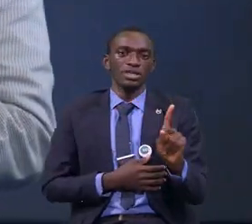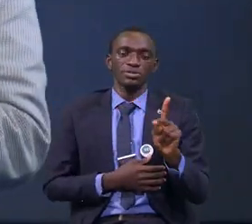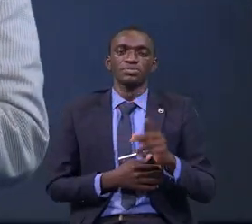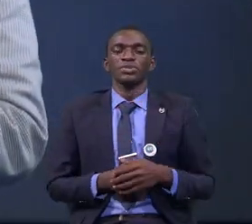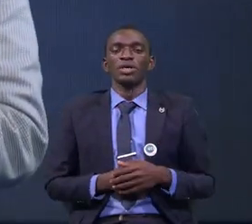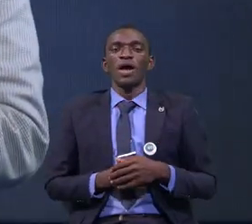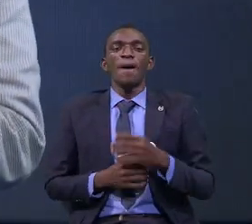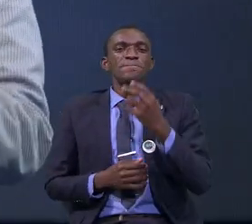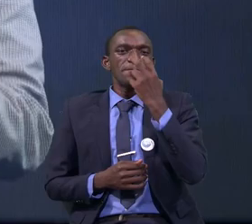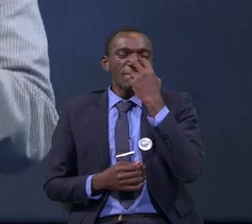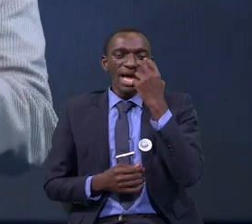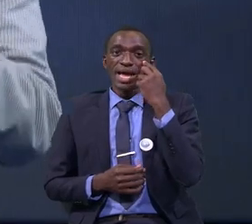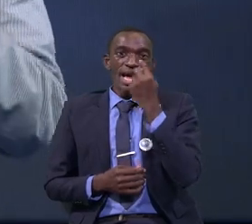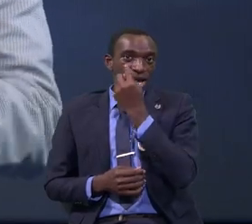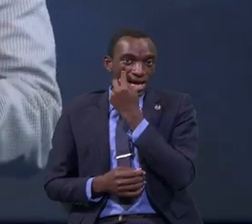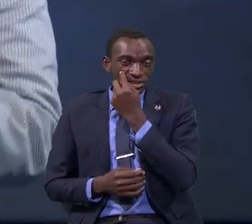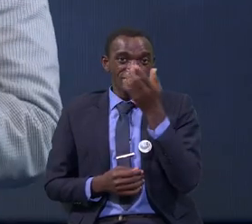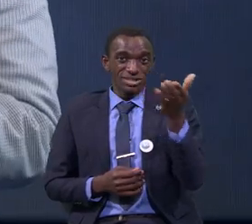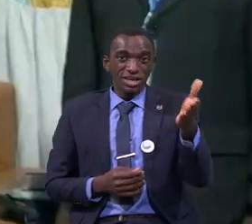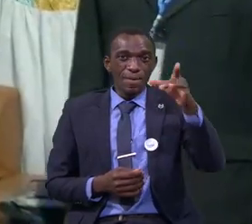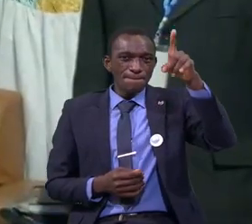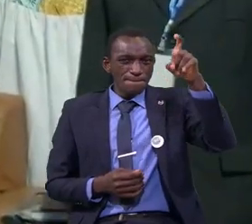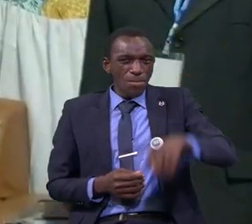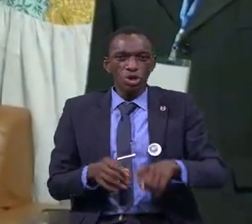Blind eyes there today must open.